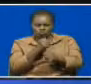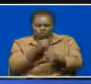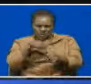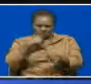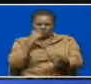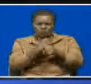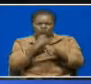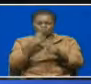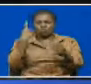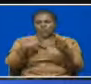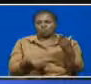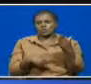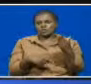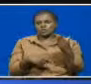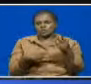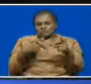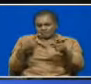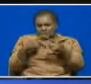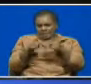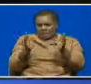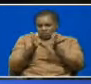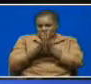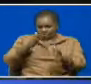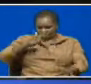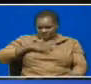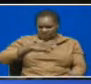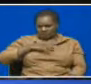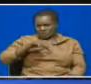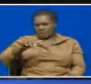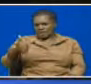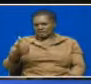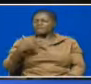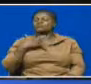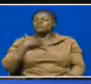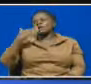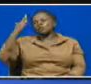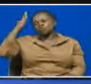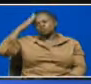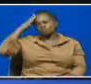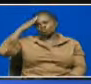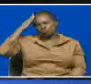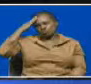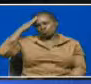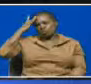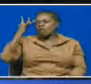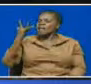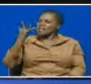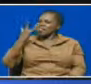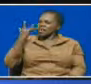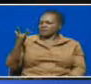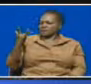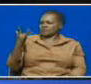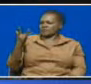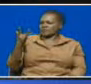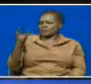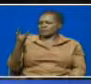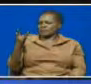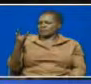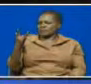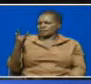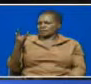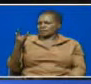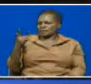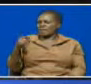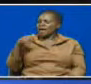ourselves? So it starts with us. Others, it's because of curiosity. They want to start that thing because they are no... you